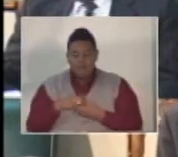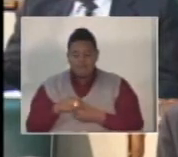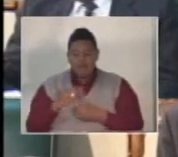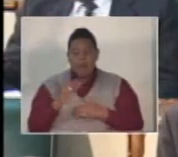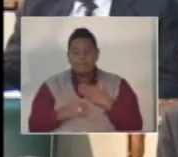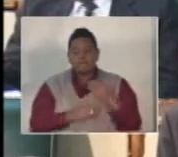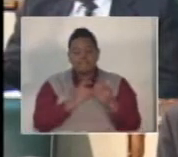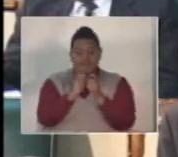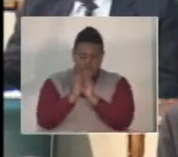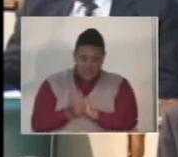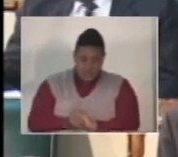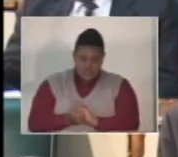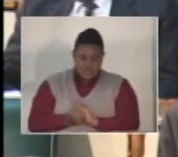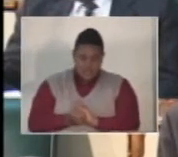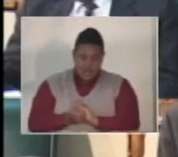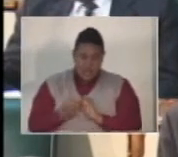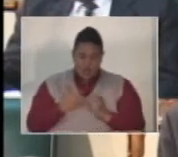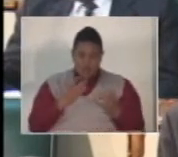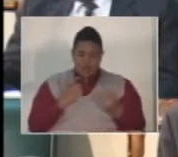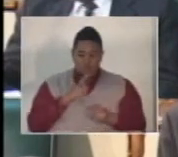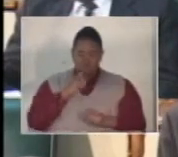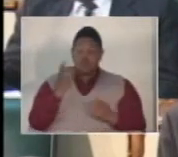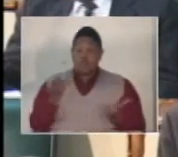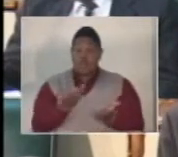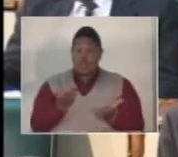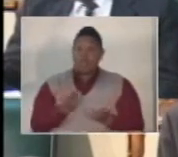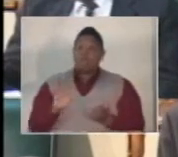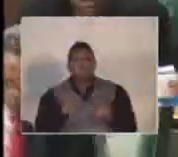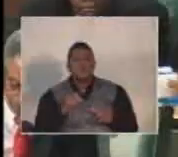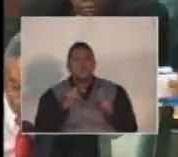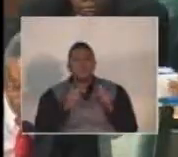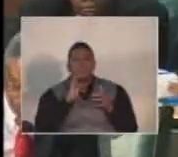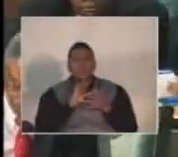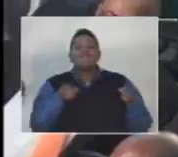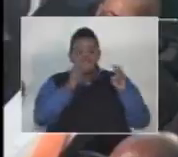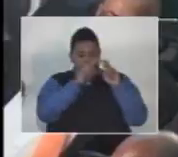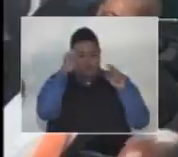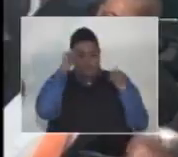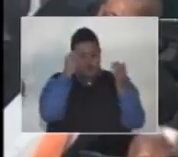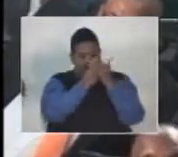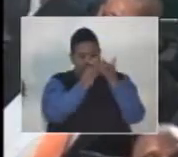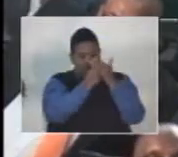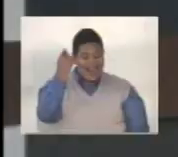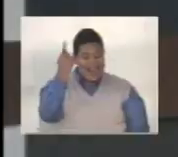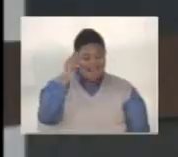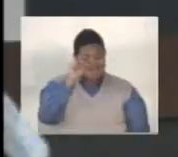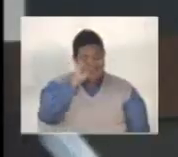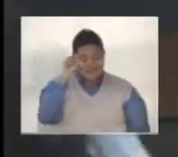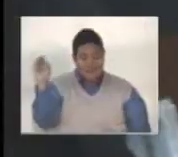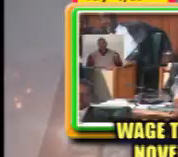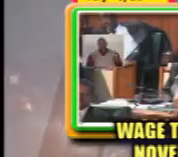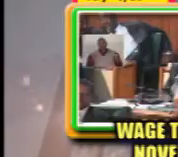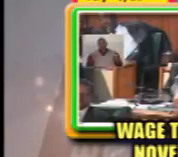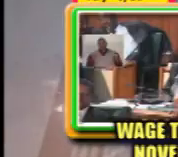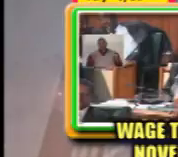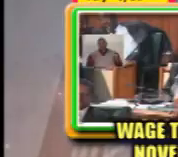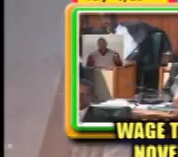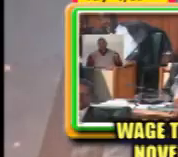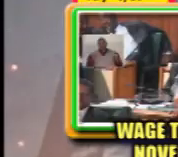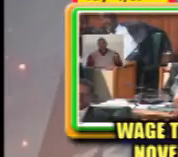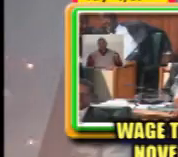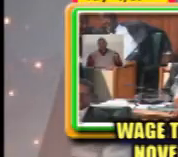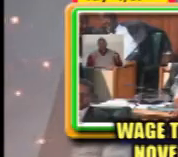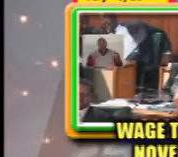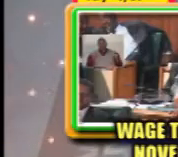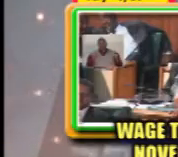of reform. He said the reform would also facilitate a more structured and time-sensitive scheduling of the sectoral debates. Government will